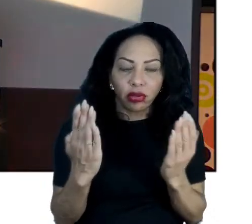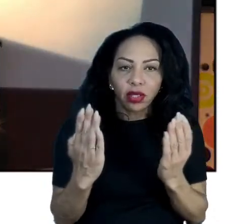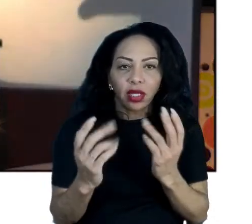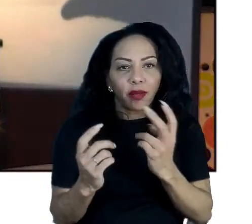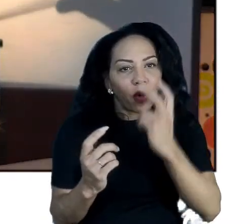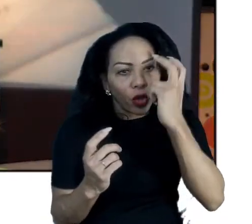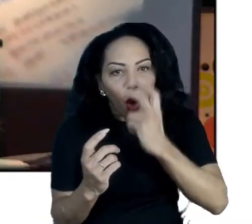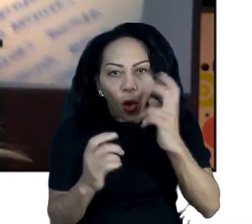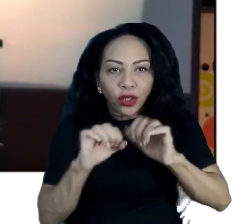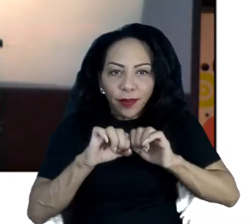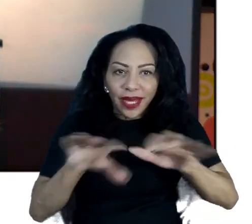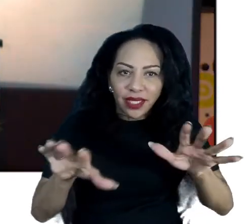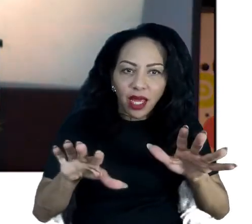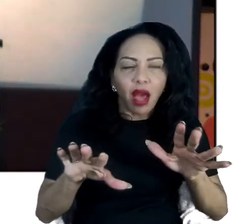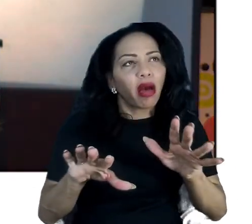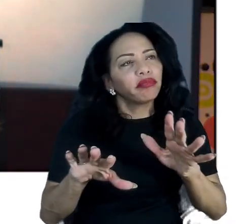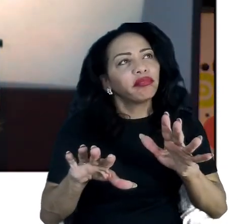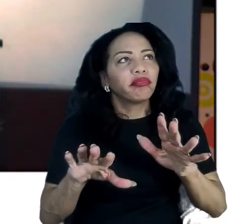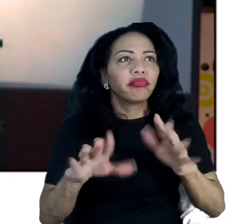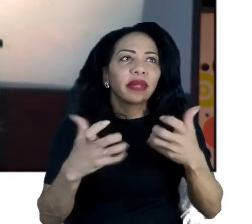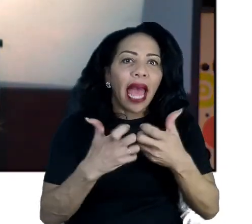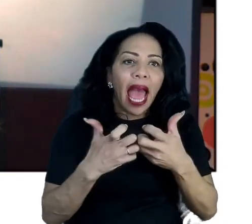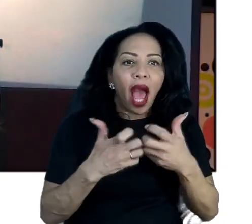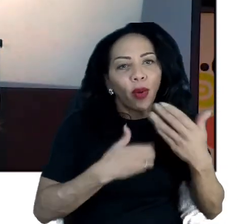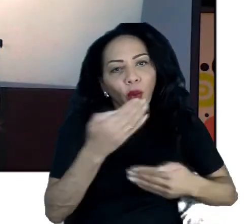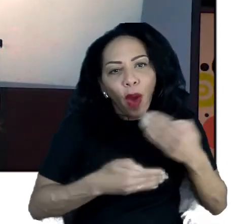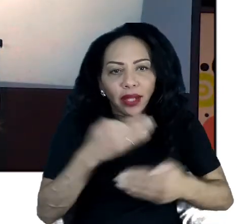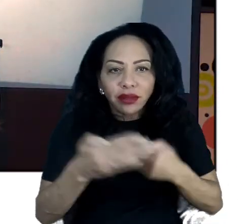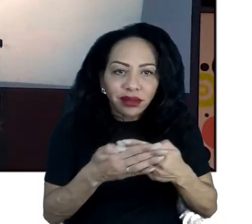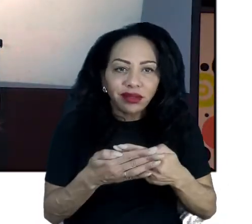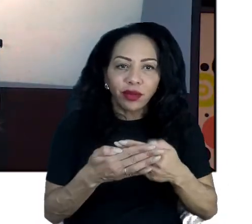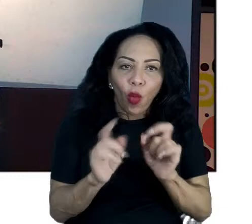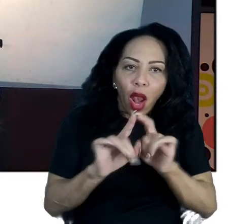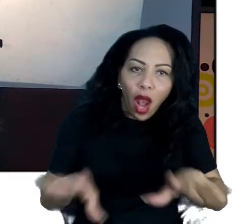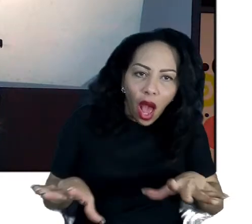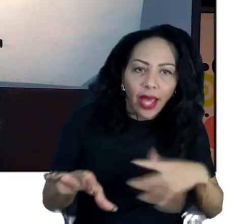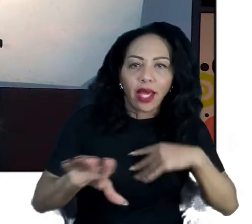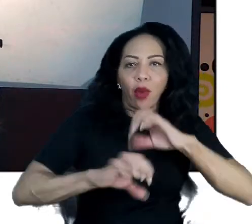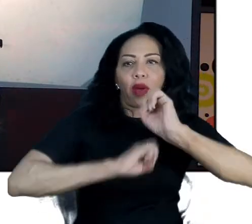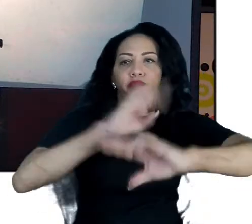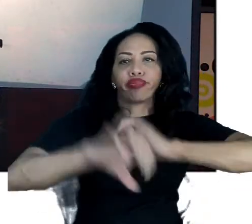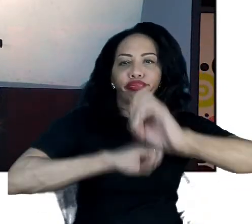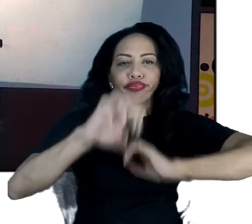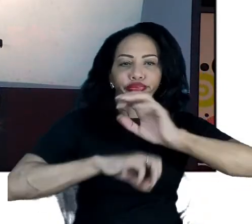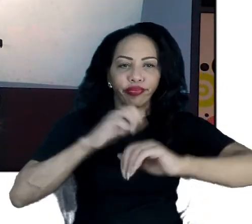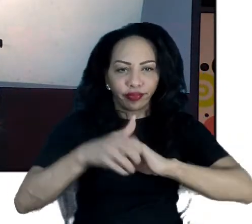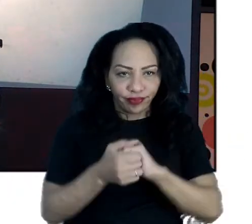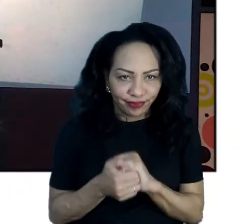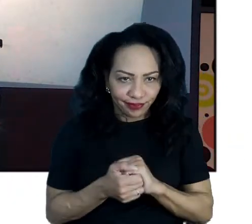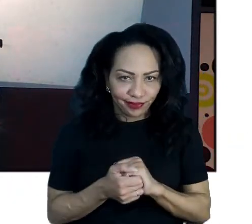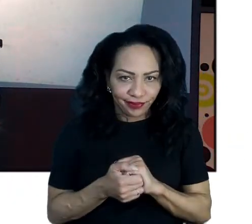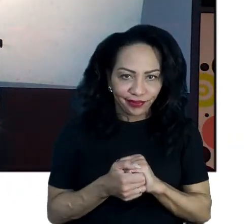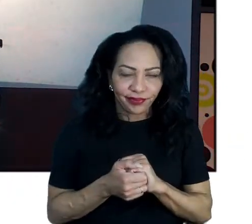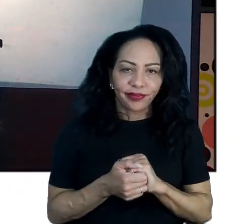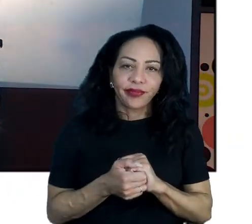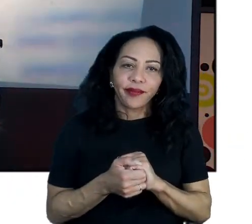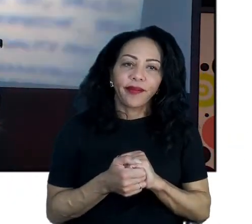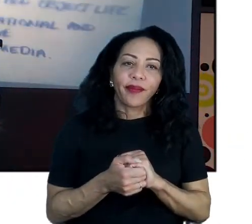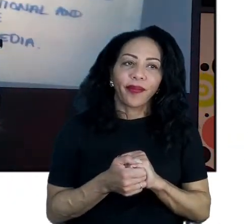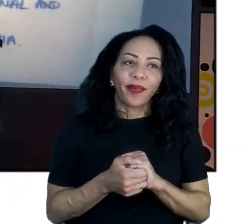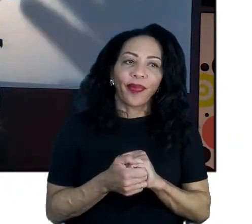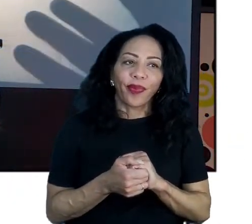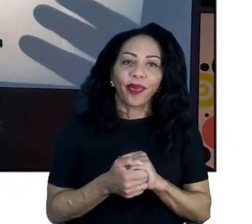I want to do, first of all, is just introduce kind of the principles of